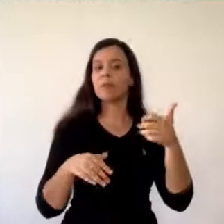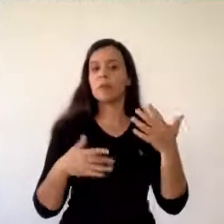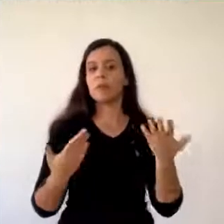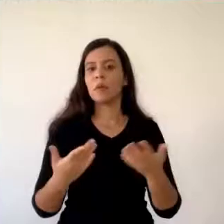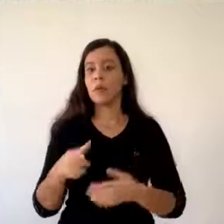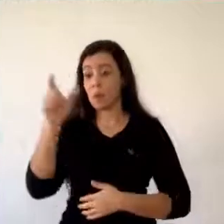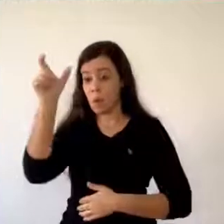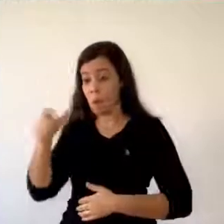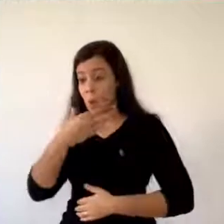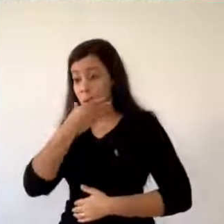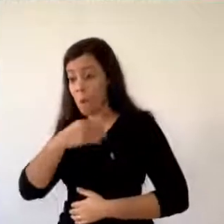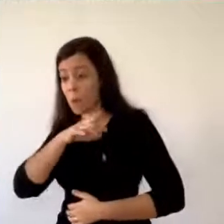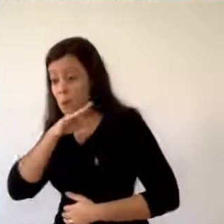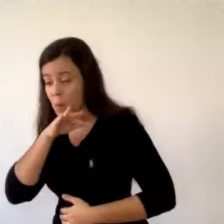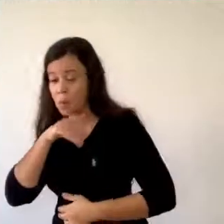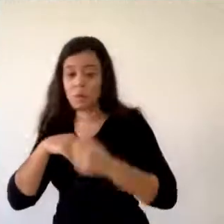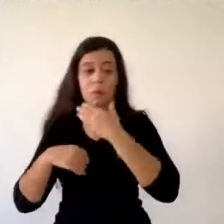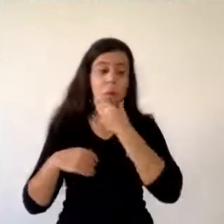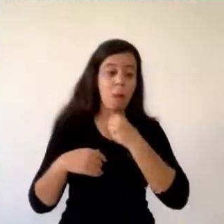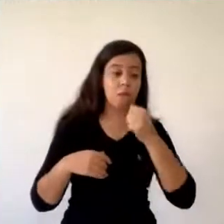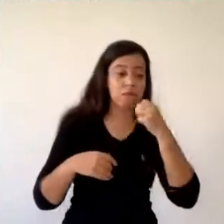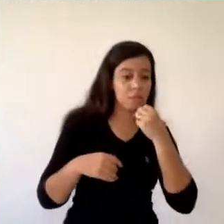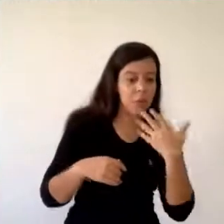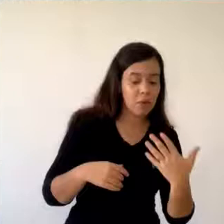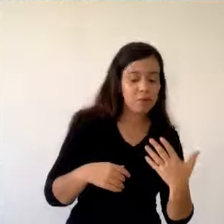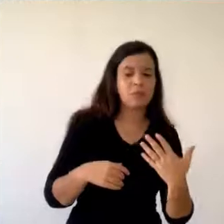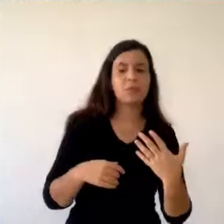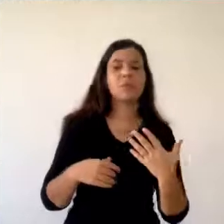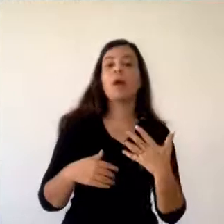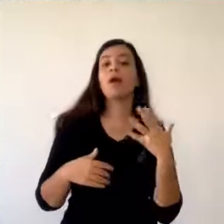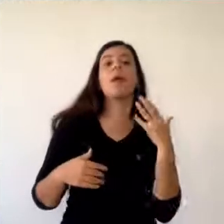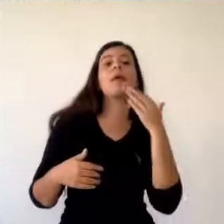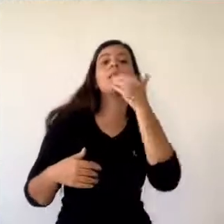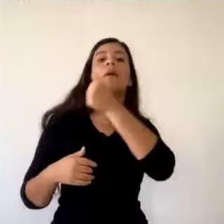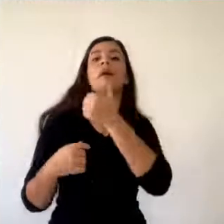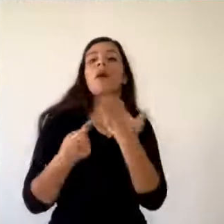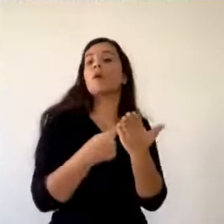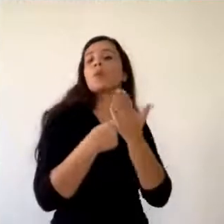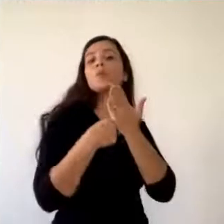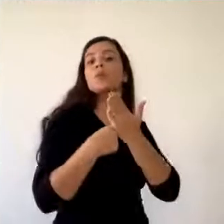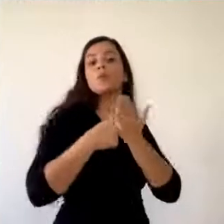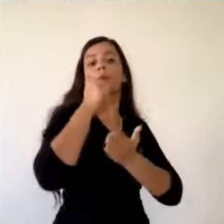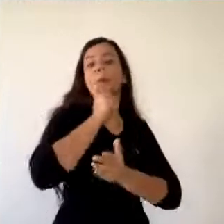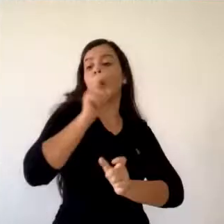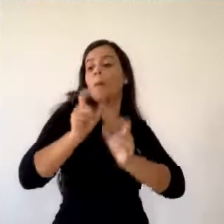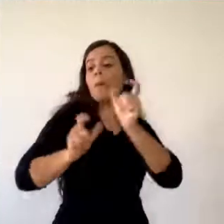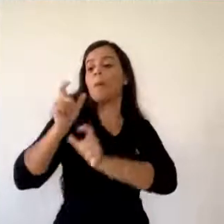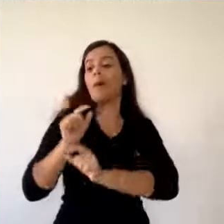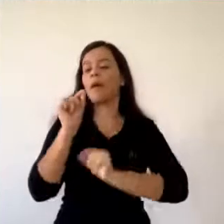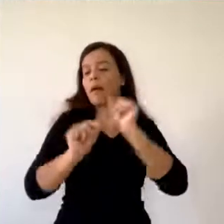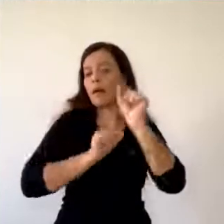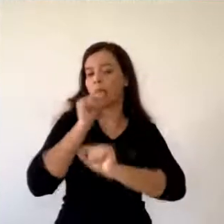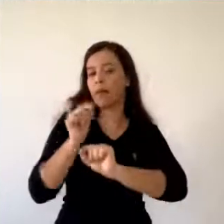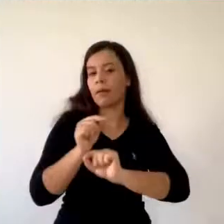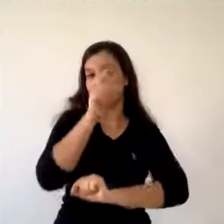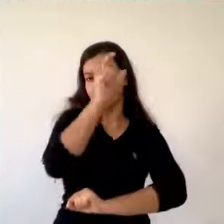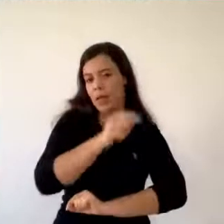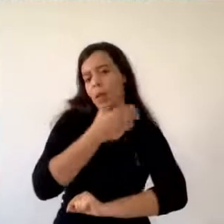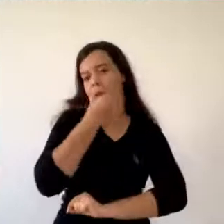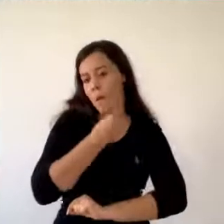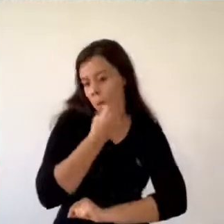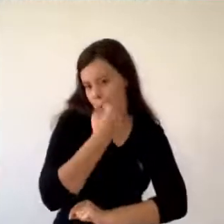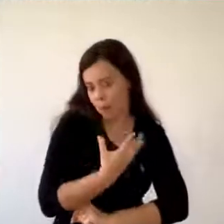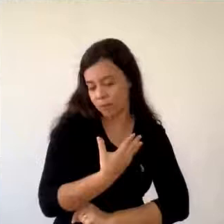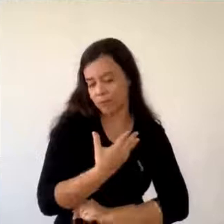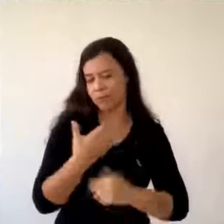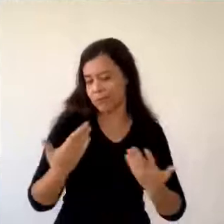us, it creates this illusion that there is a good man and a bad man. So who is going to save